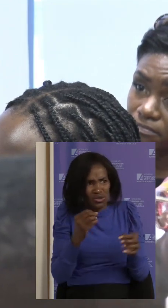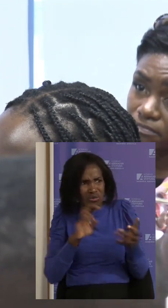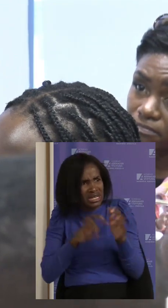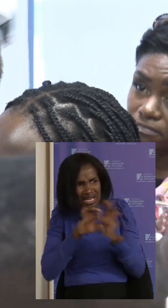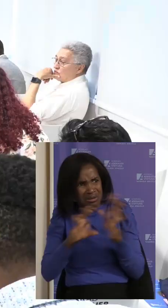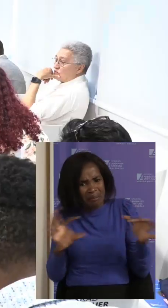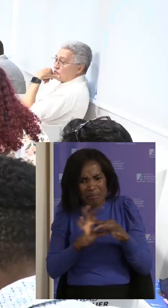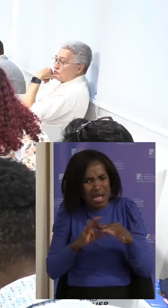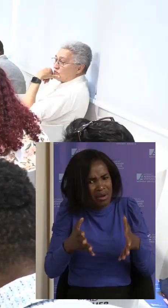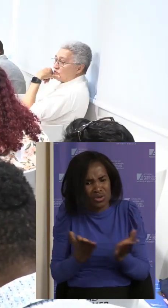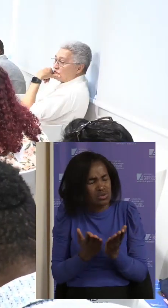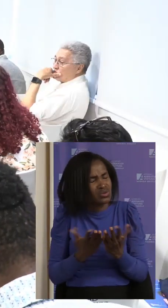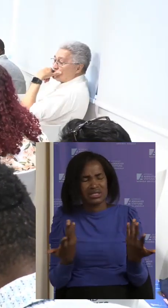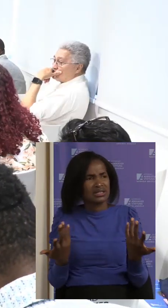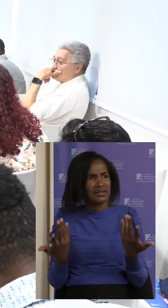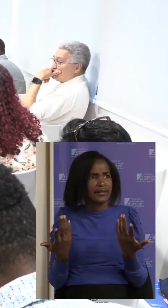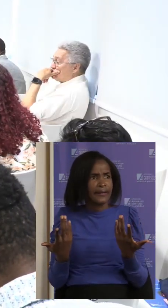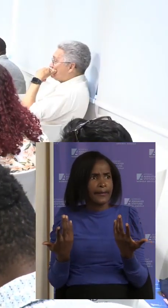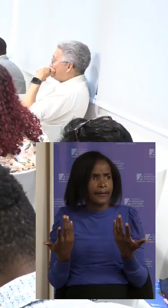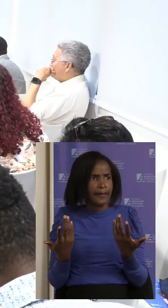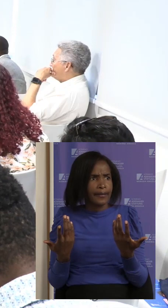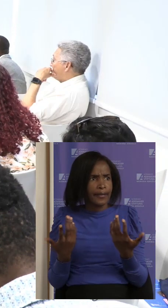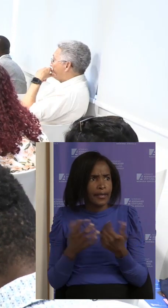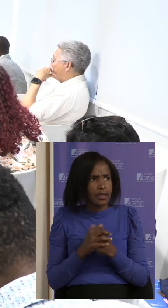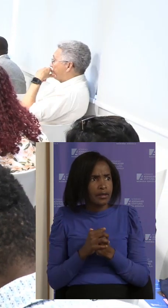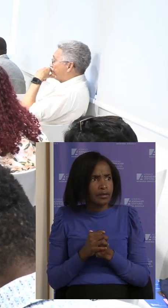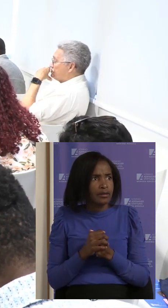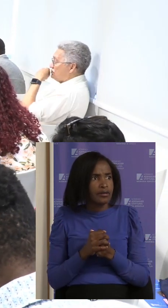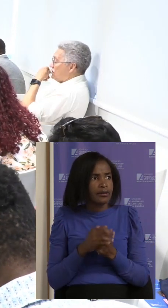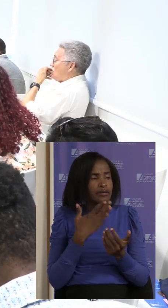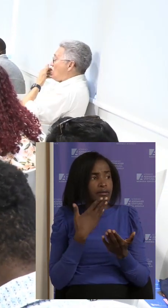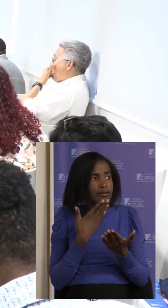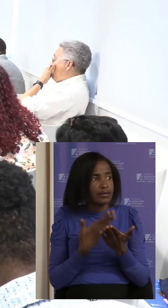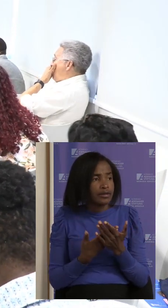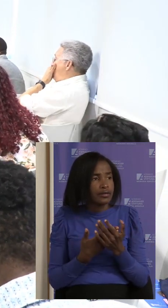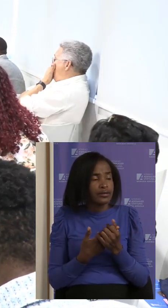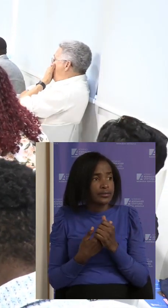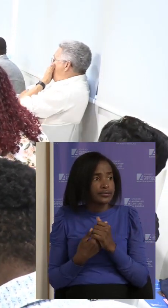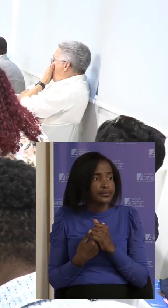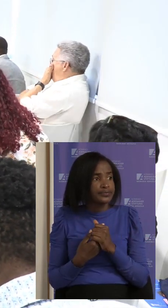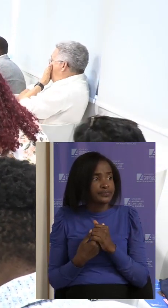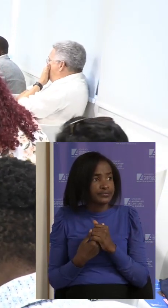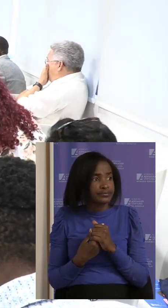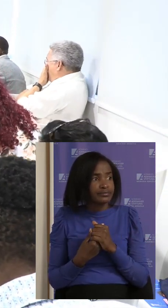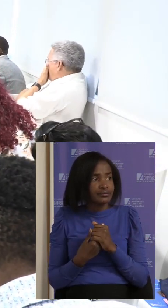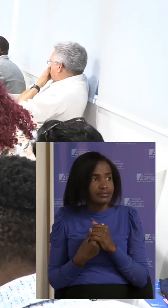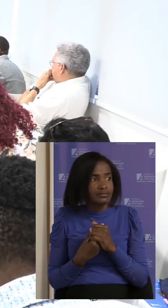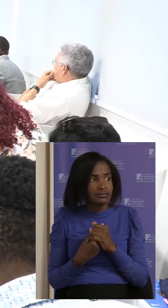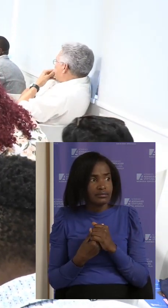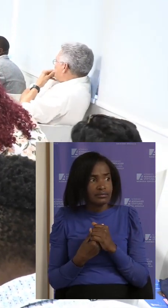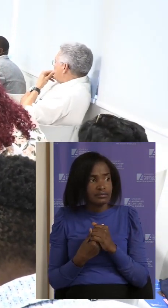you. Thank you very much. Maybe we can take these two and then we can allow Eda to come.